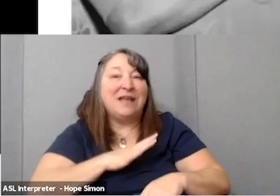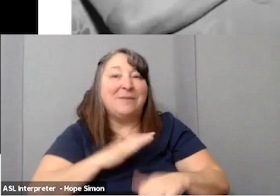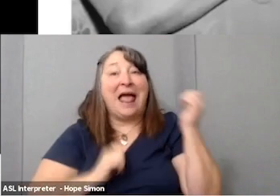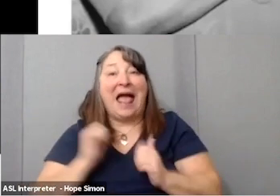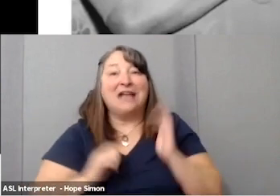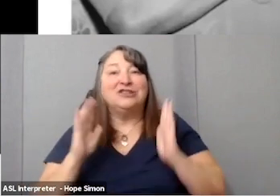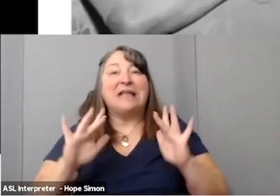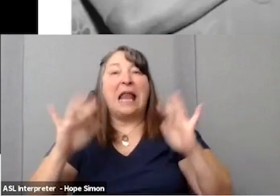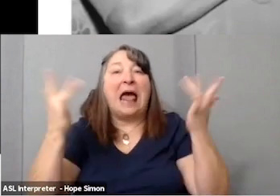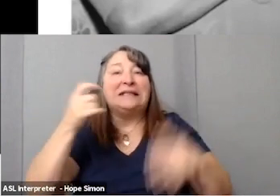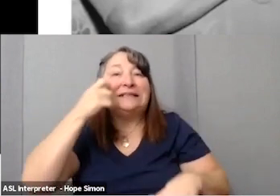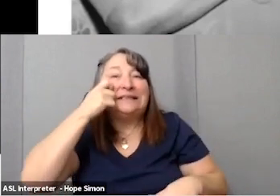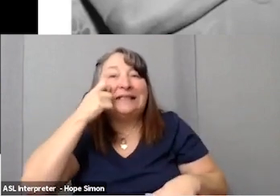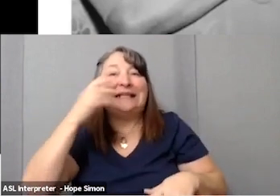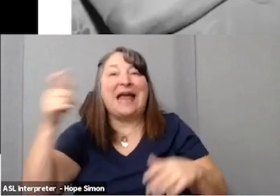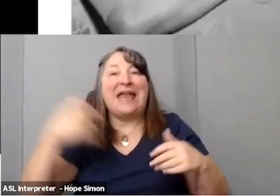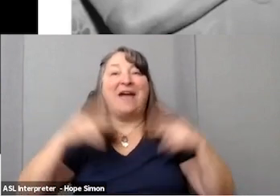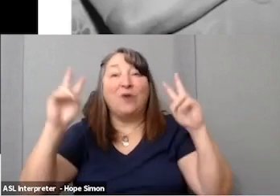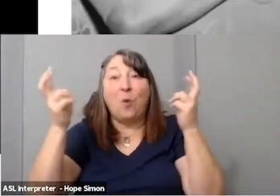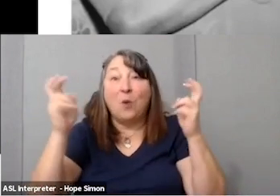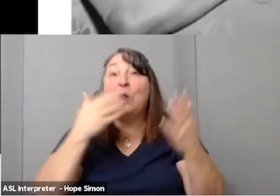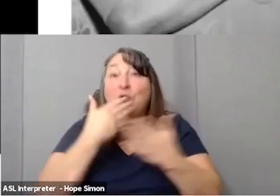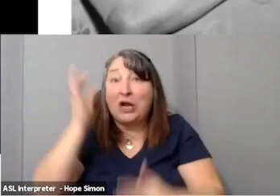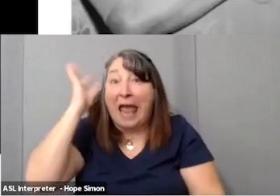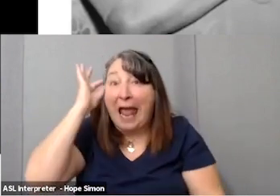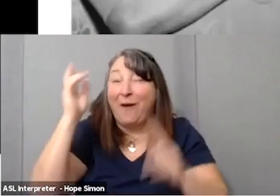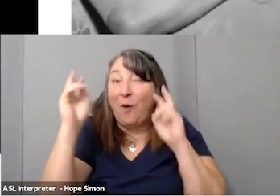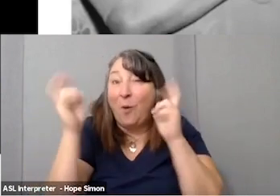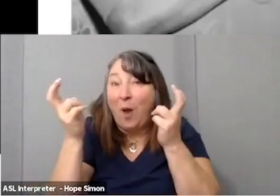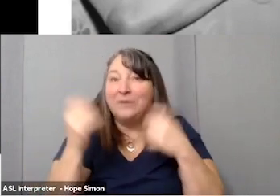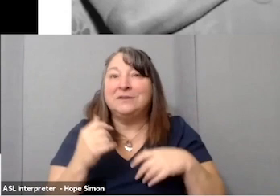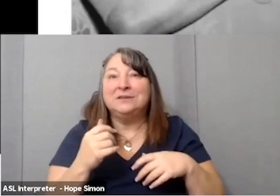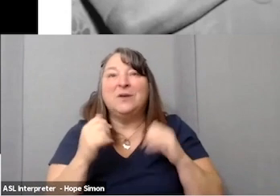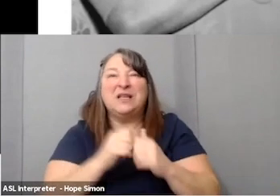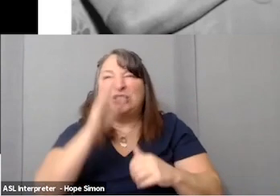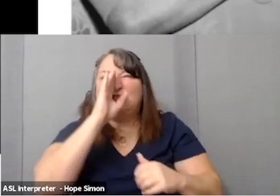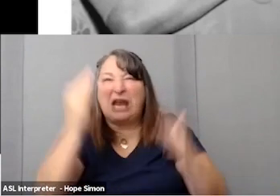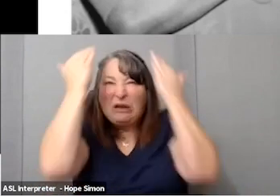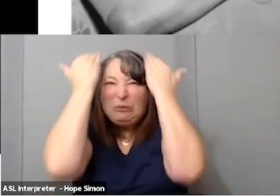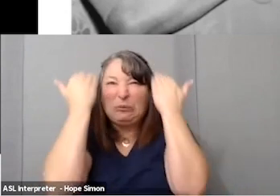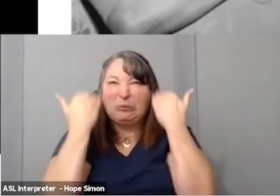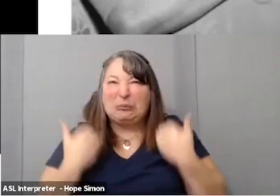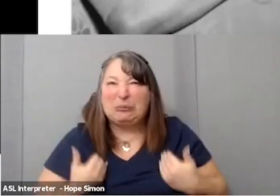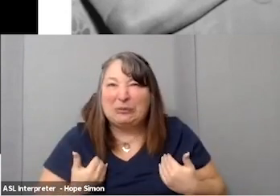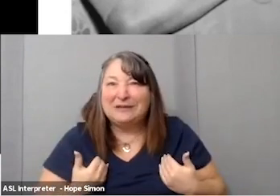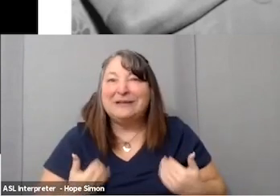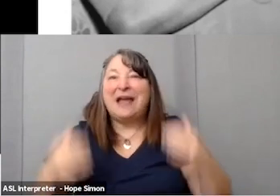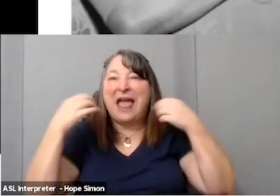lighter skinned and who had like quote unquote good hair with straightened European styles are the Jezebel